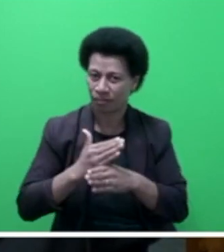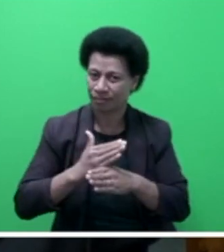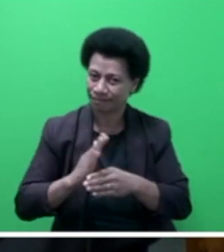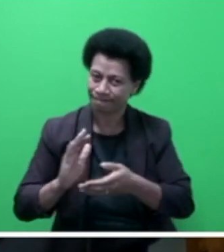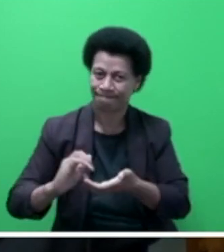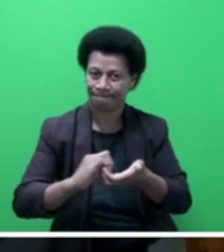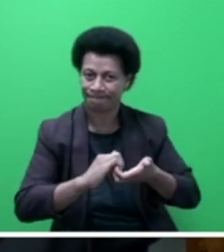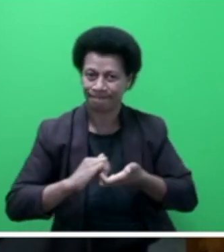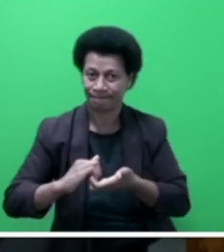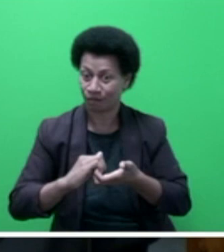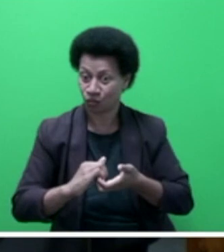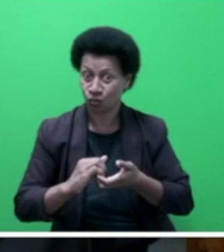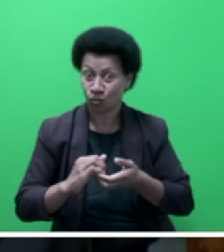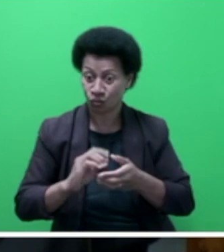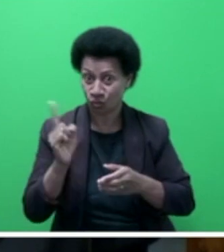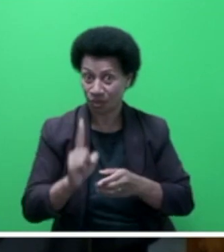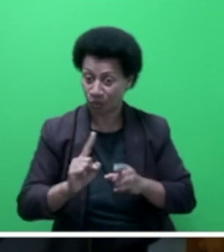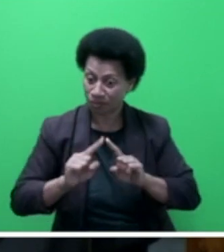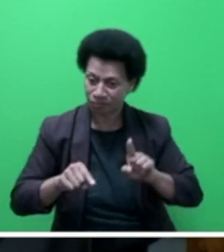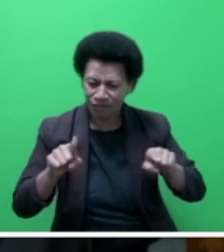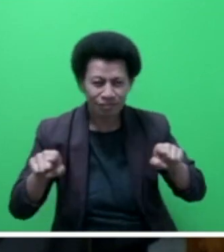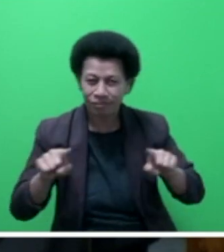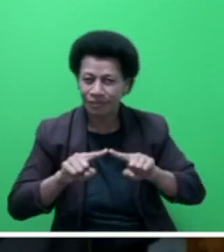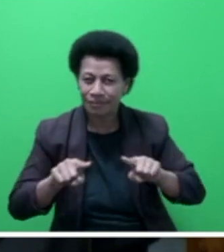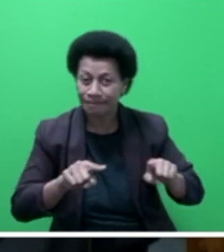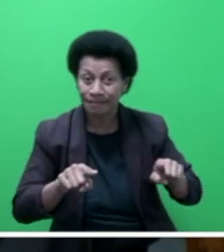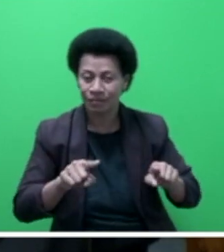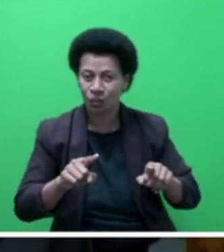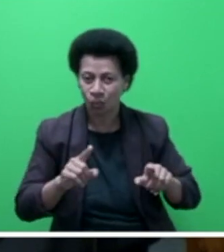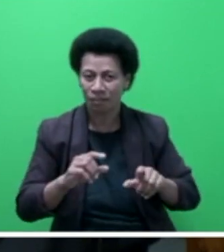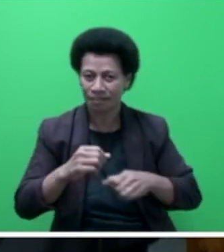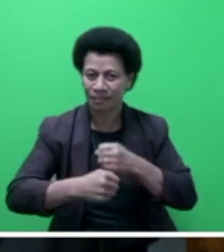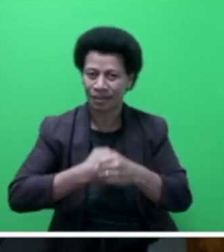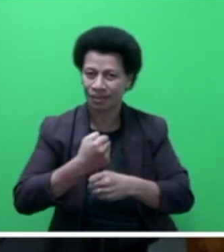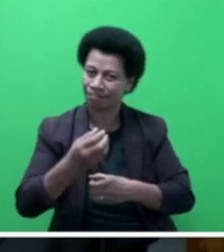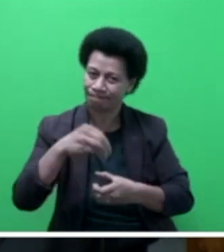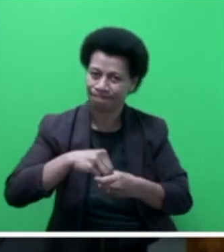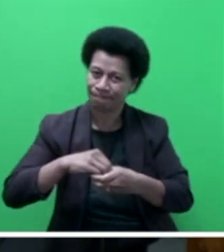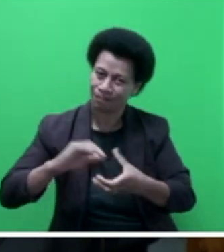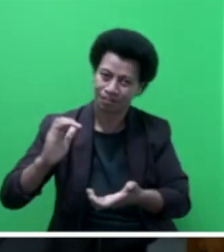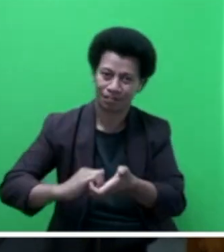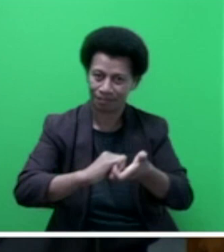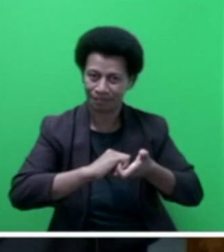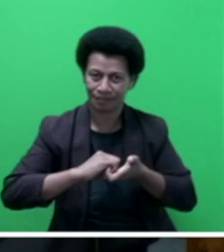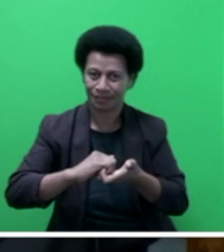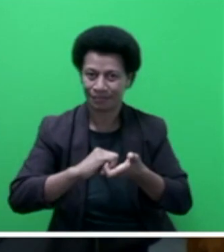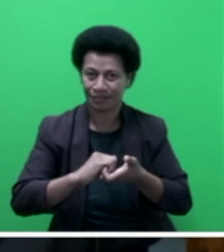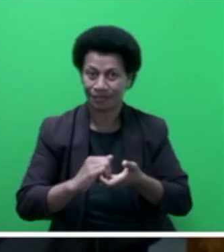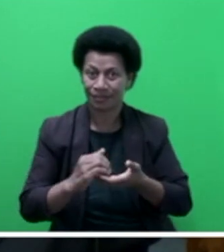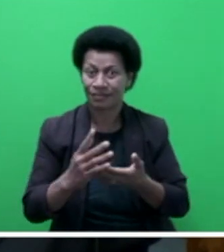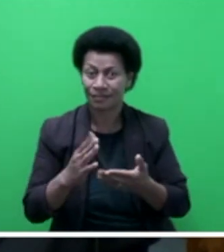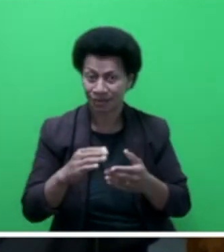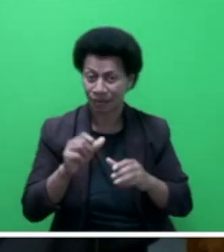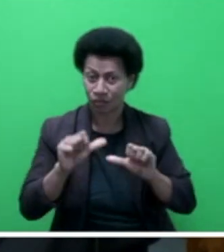all our diversities, we remain one. Honorable Speaker, His Excellency had said, and I quote, "Our commitment to